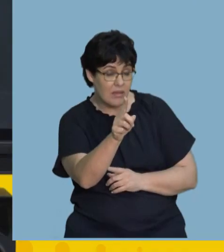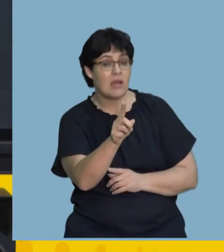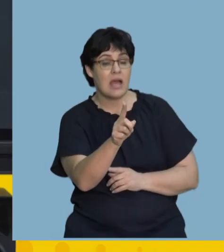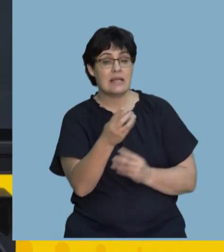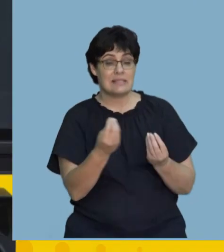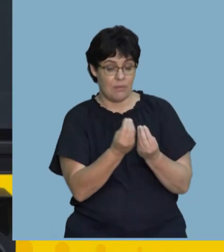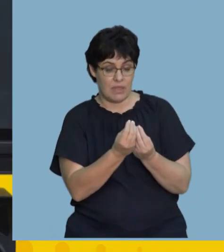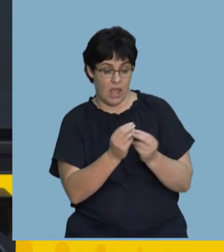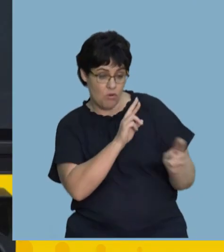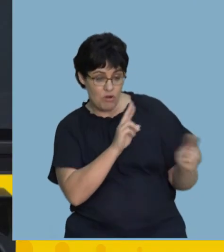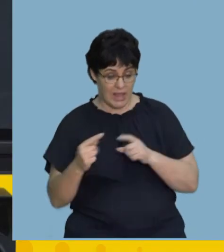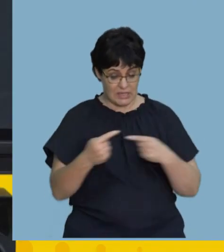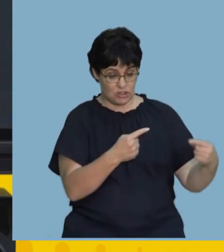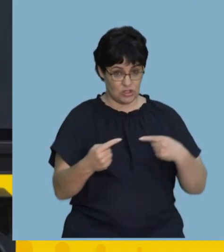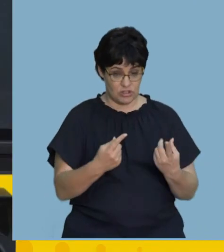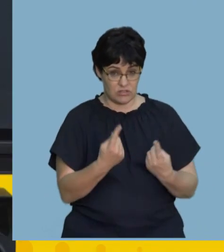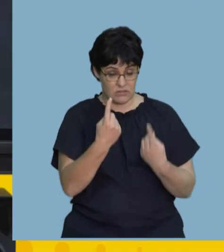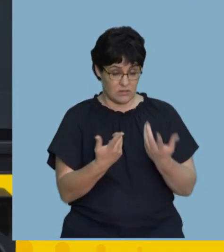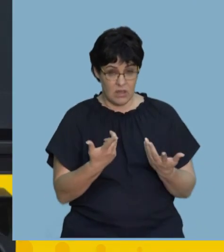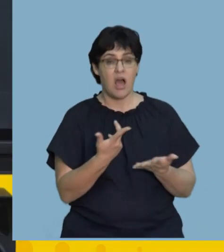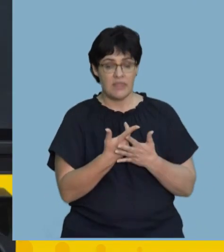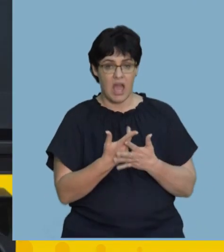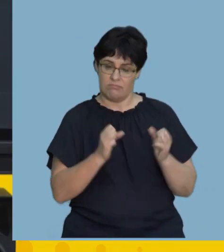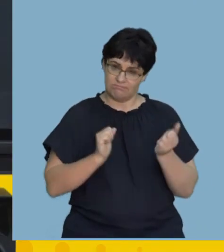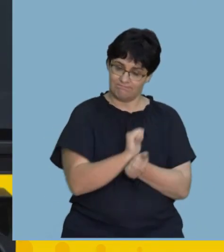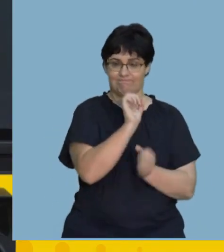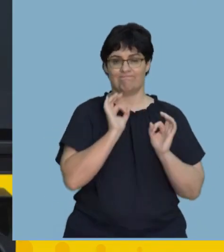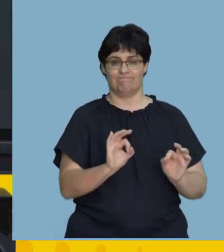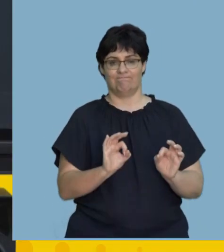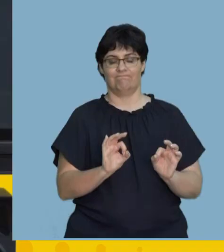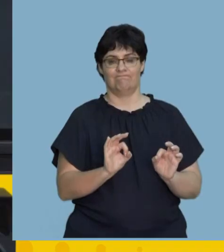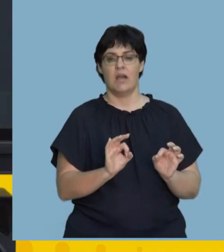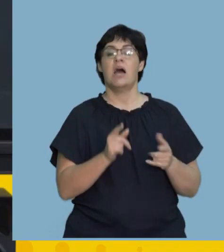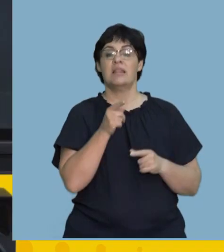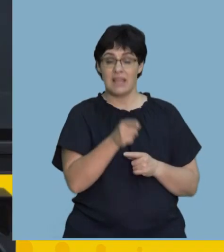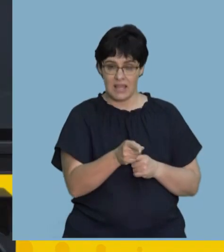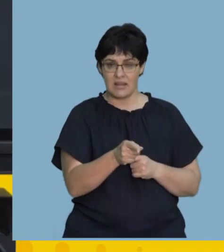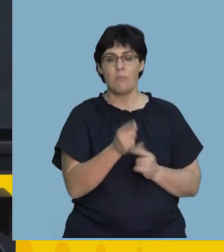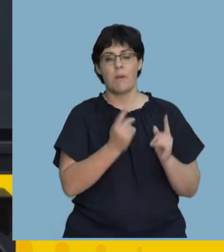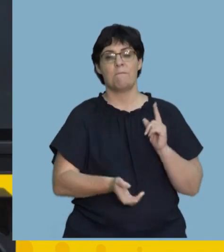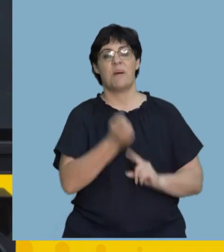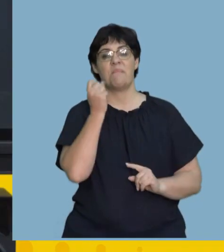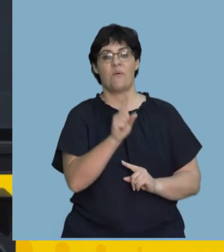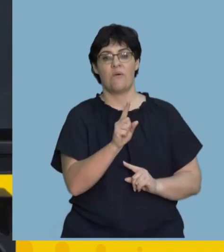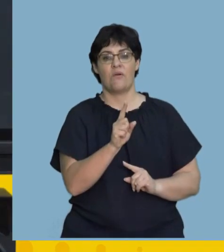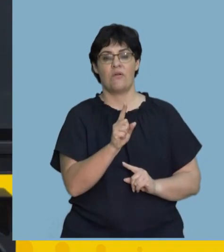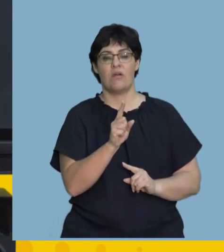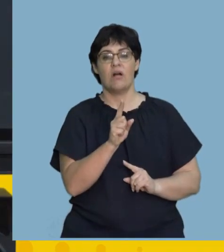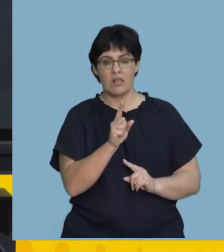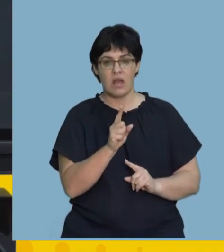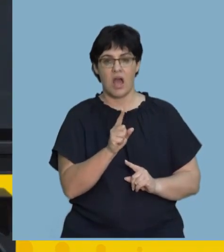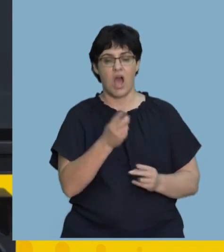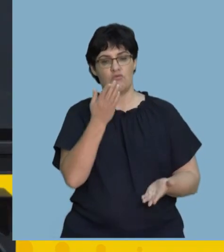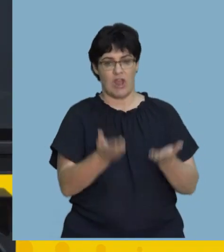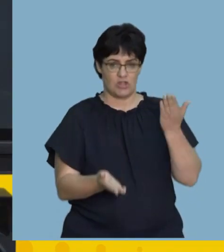substances react with each other, they react in fixed proportion, and from that we are able to derive the stoichiometric ratio in